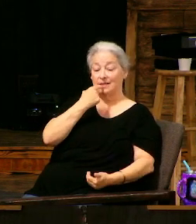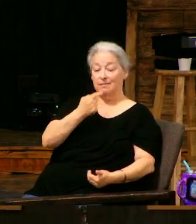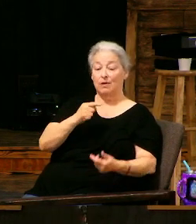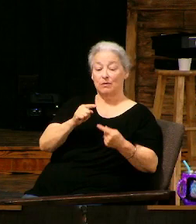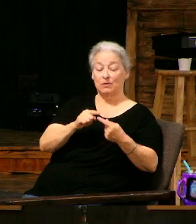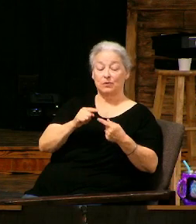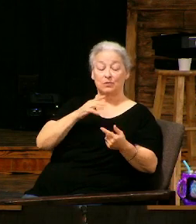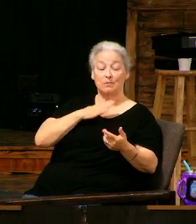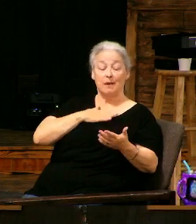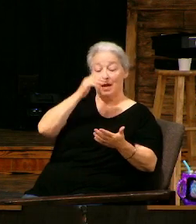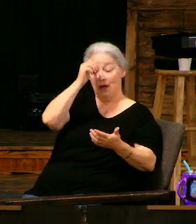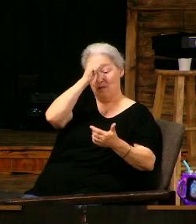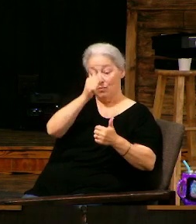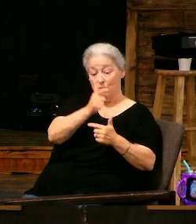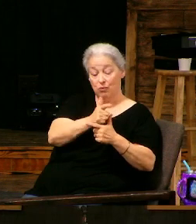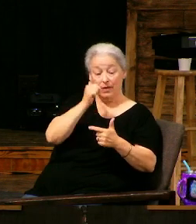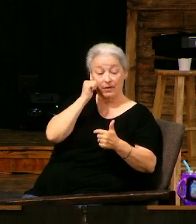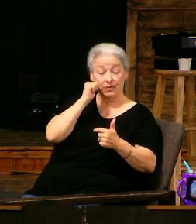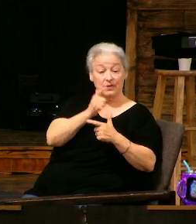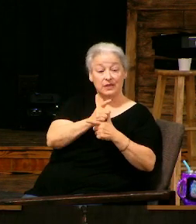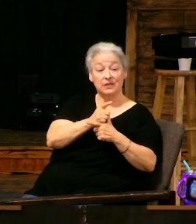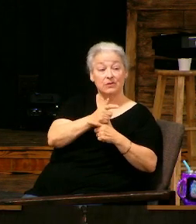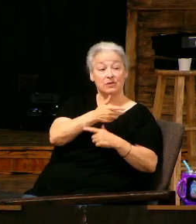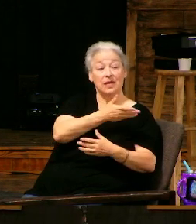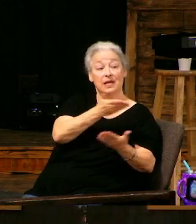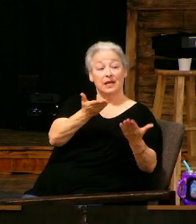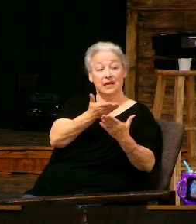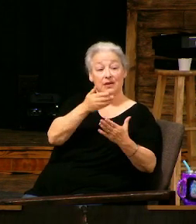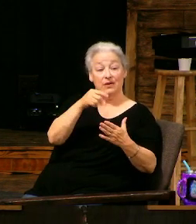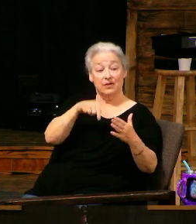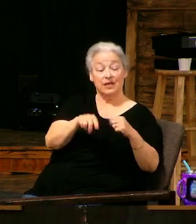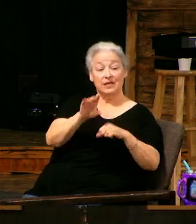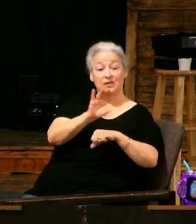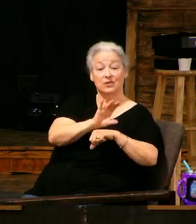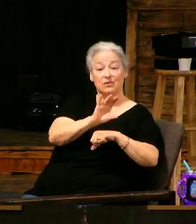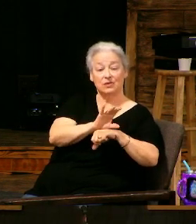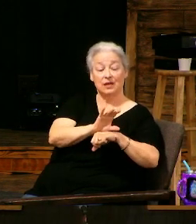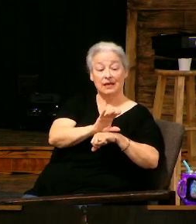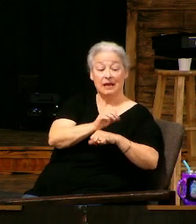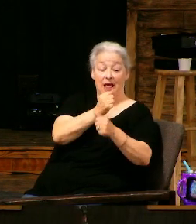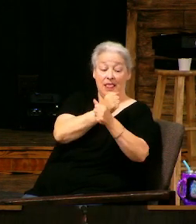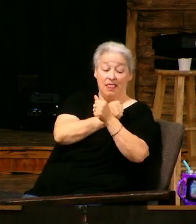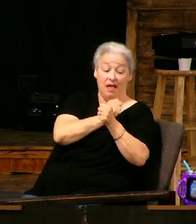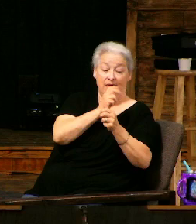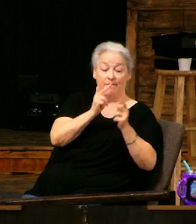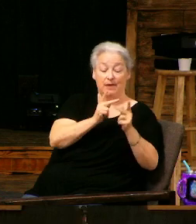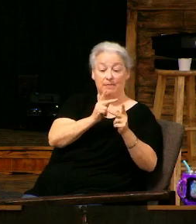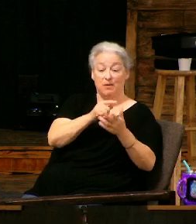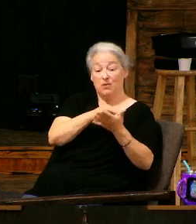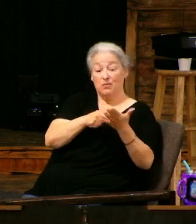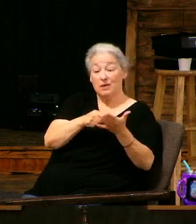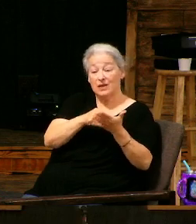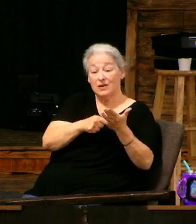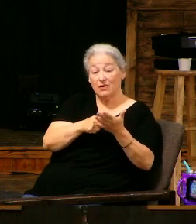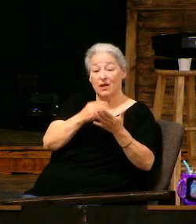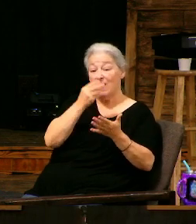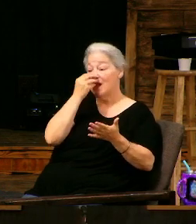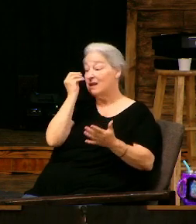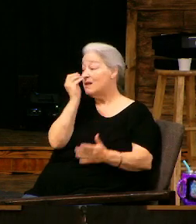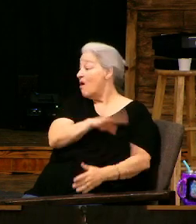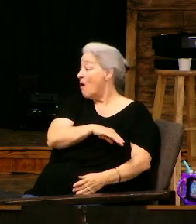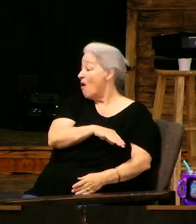brothers and sisters right here in this church. Did I love on them? Was I critical? Did I ignore them?